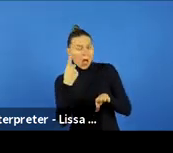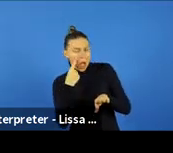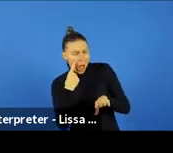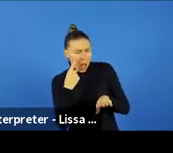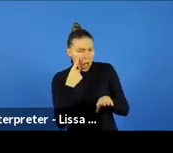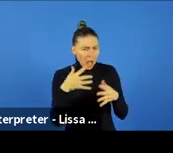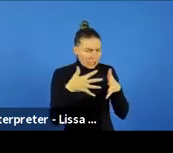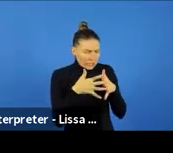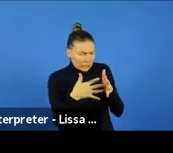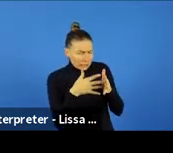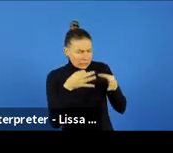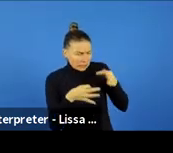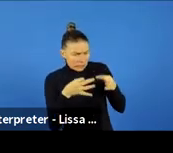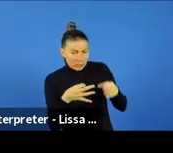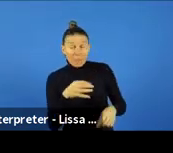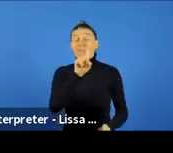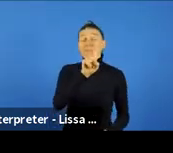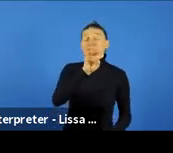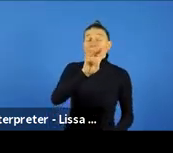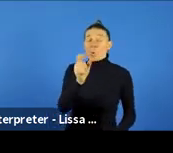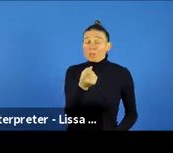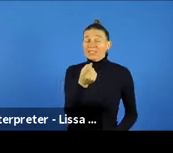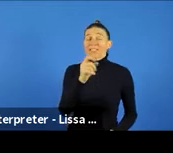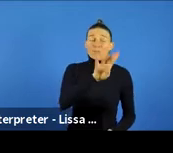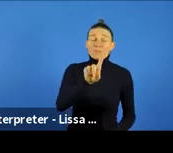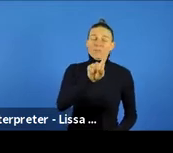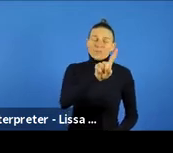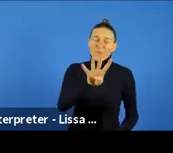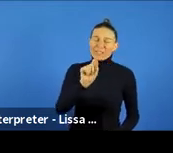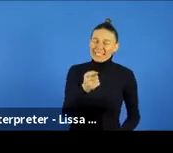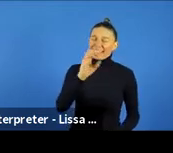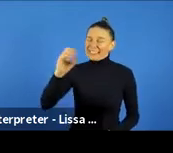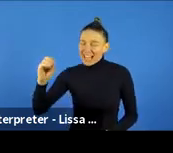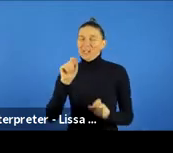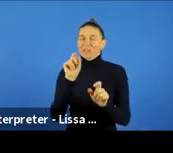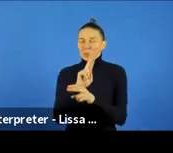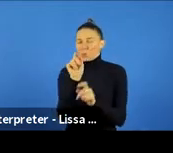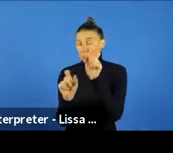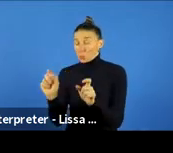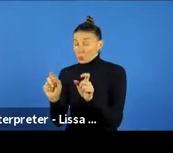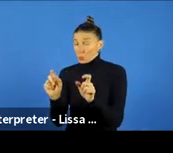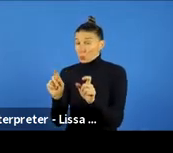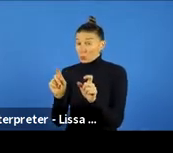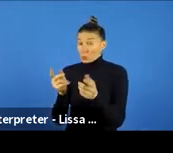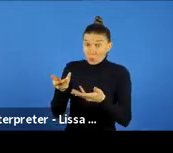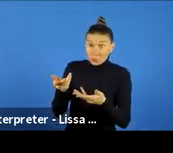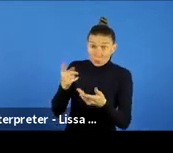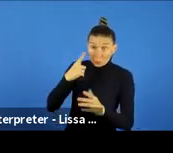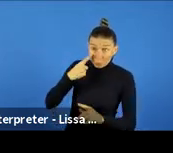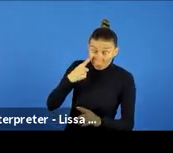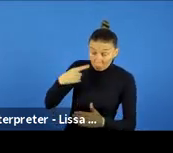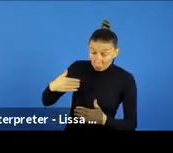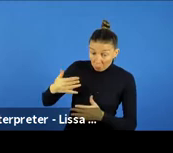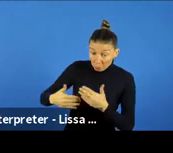by 14,000 users. And we keep on focusing on R&D to provide always